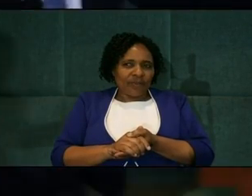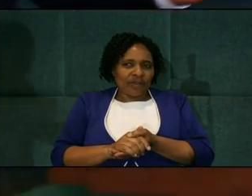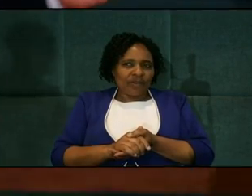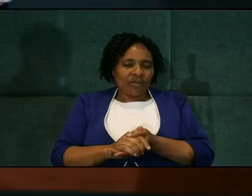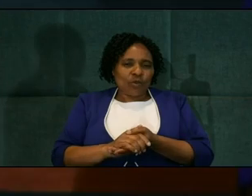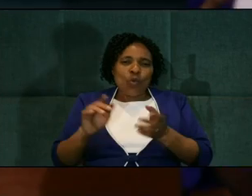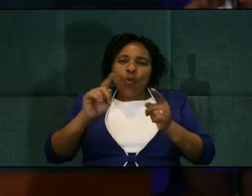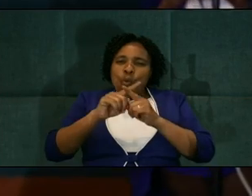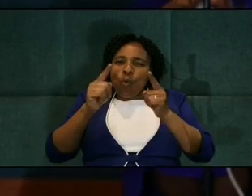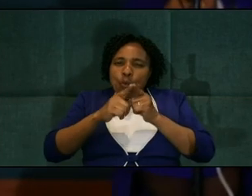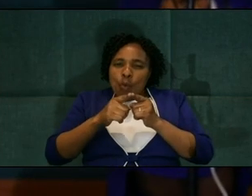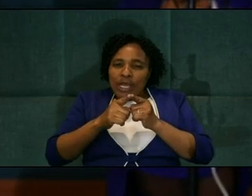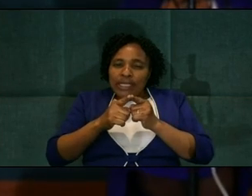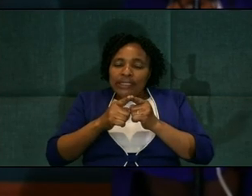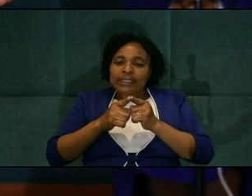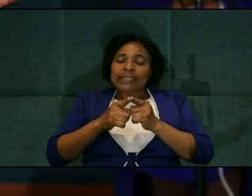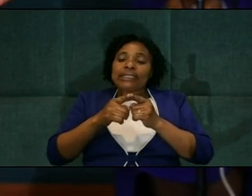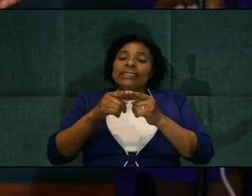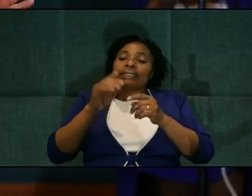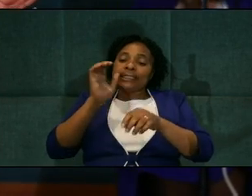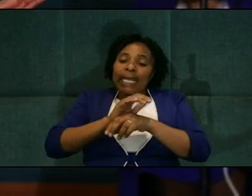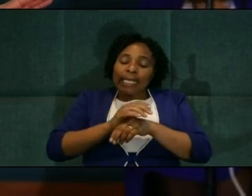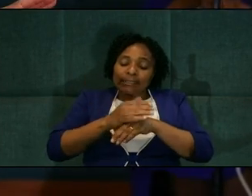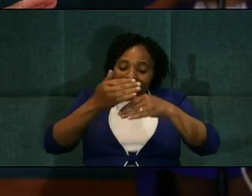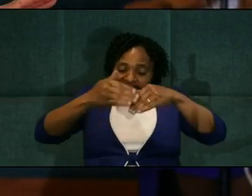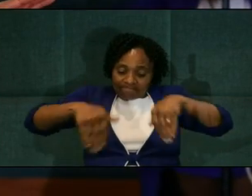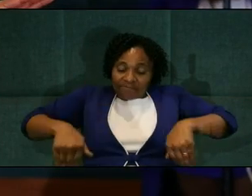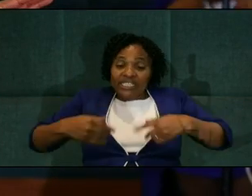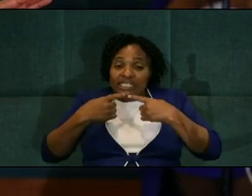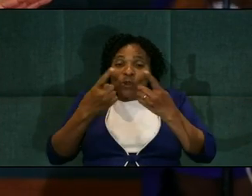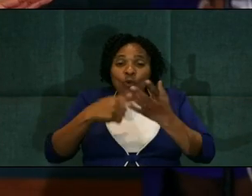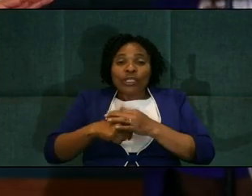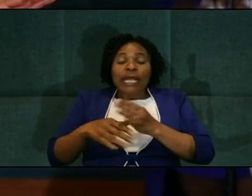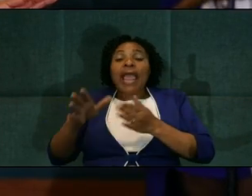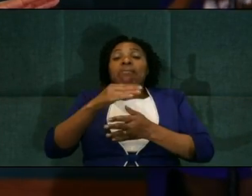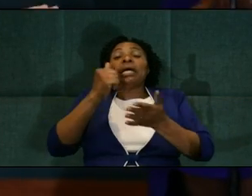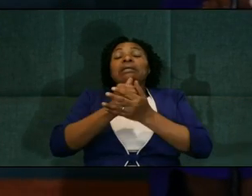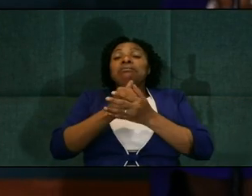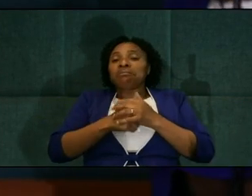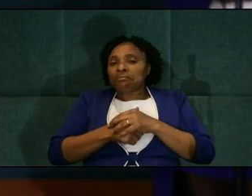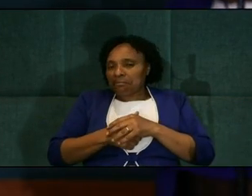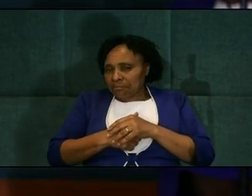And when the pulpit says so, the brethren tend to say amen.